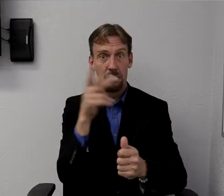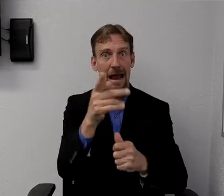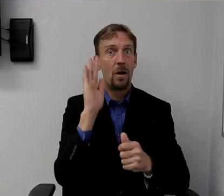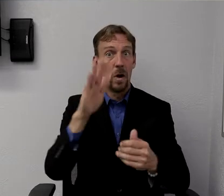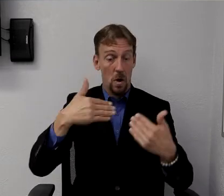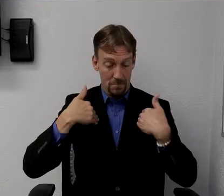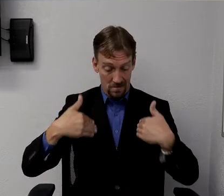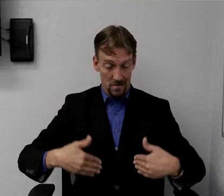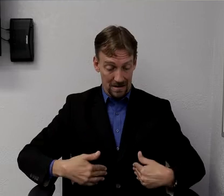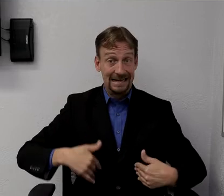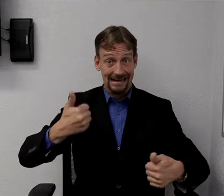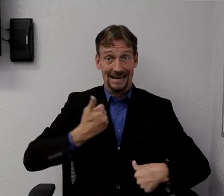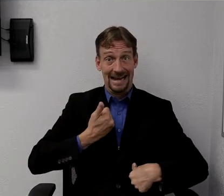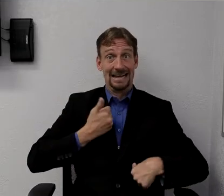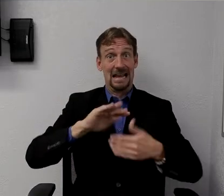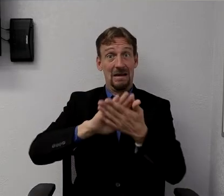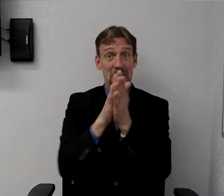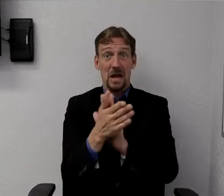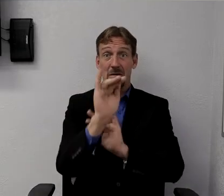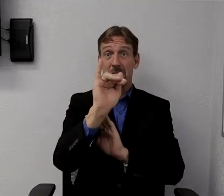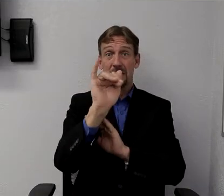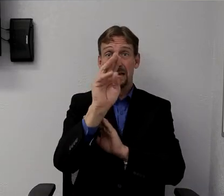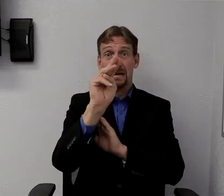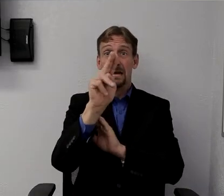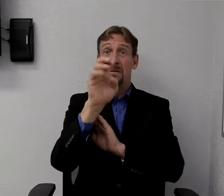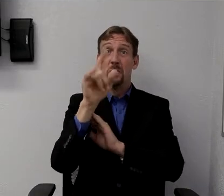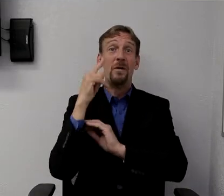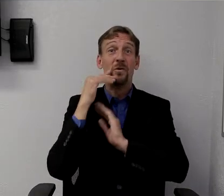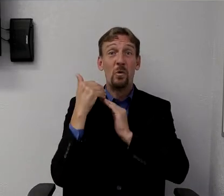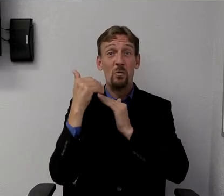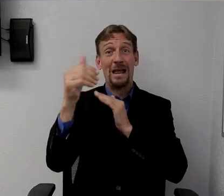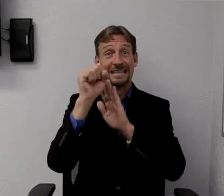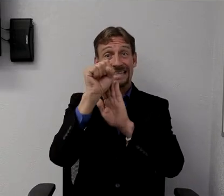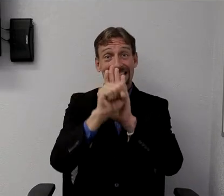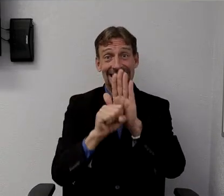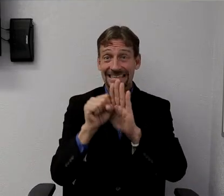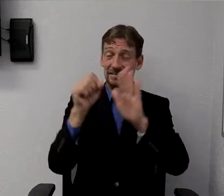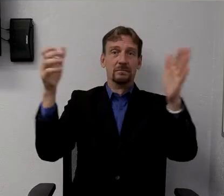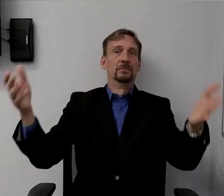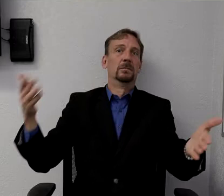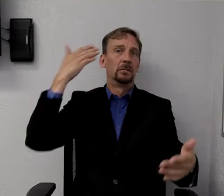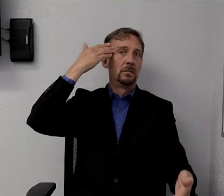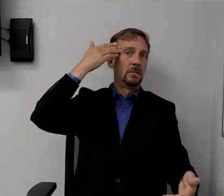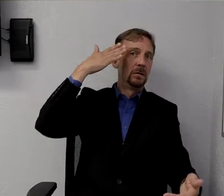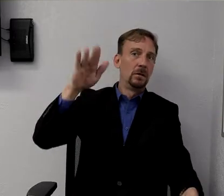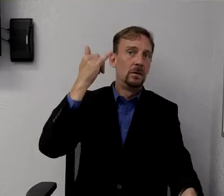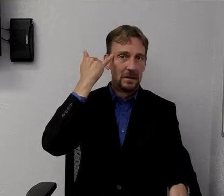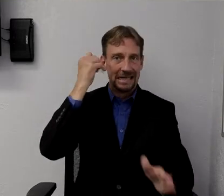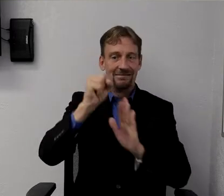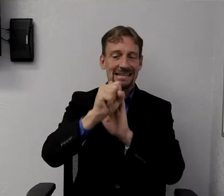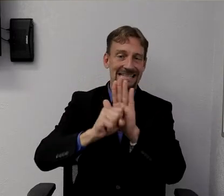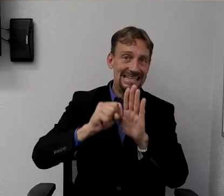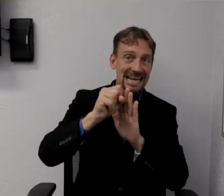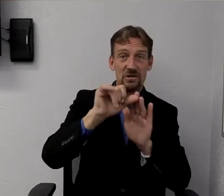that make you immune for the rest of this season? Again, we don't even know if this is going to be a seasonal